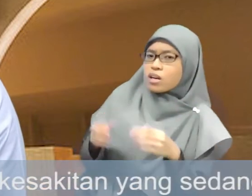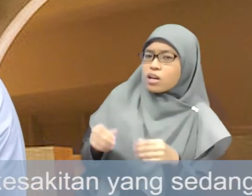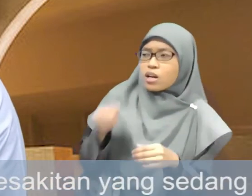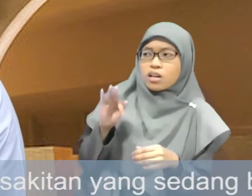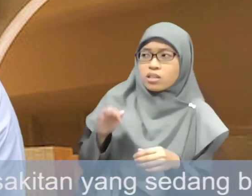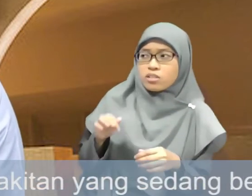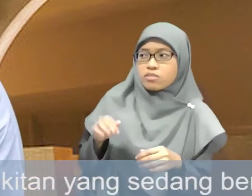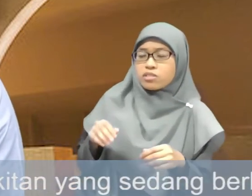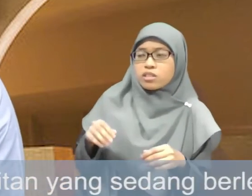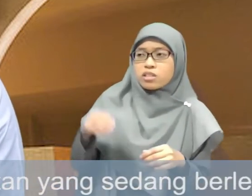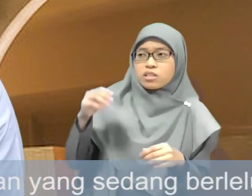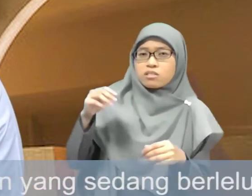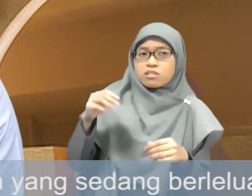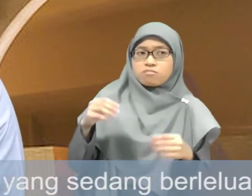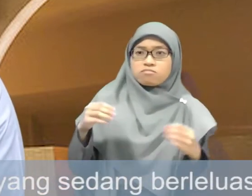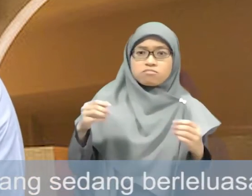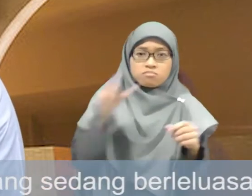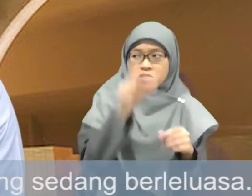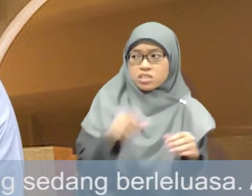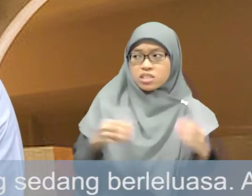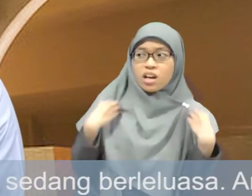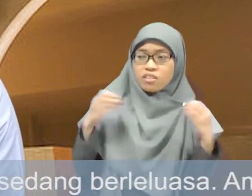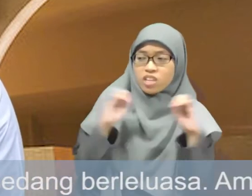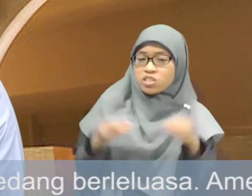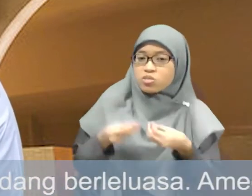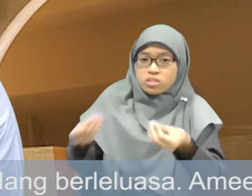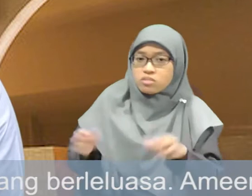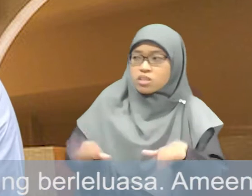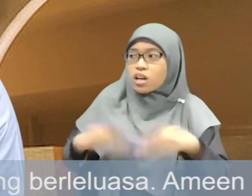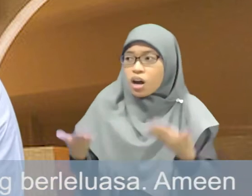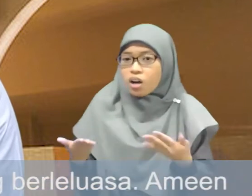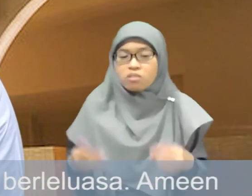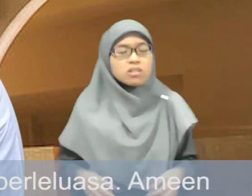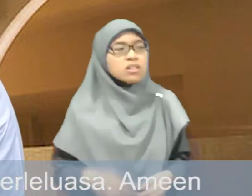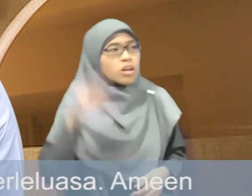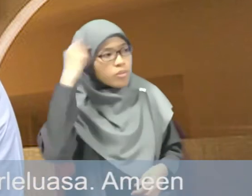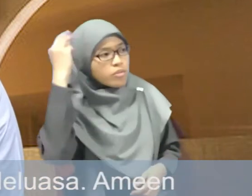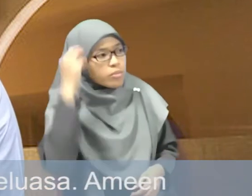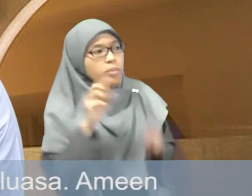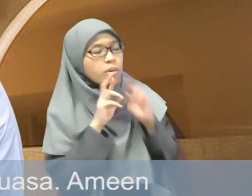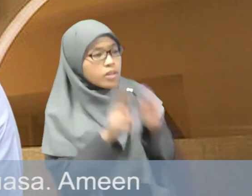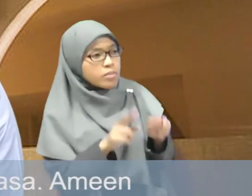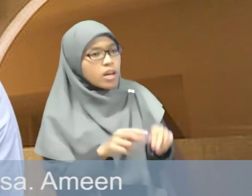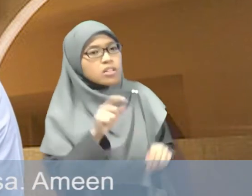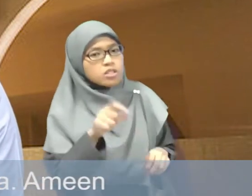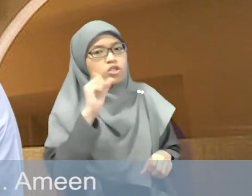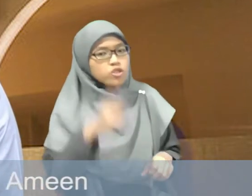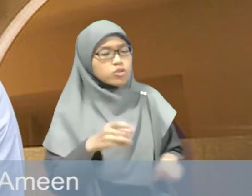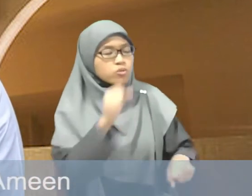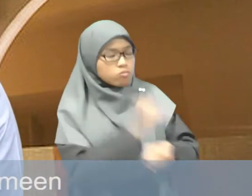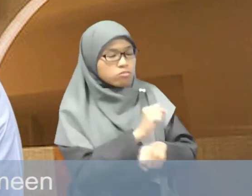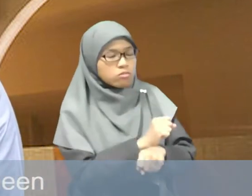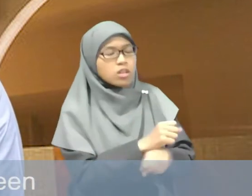lahu sadaqah. Which means Prophet, peace be upon him, once said, every Muslim has to give in sadaqah or